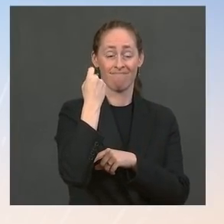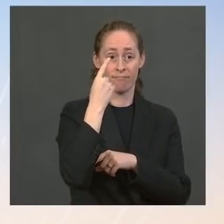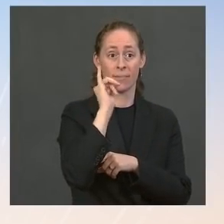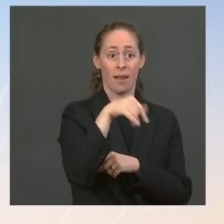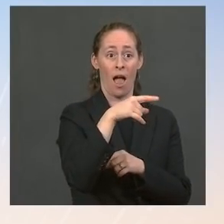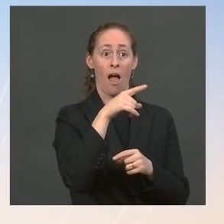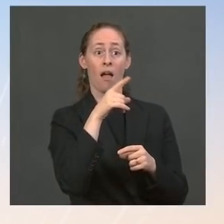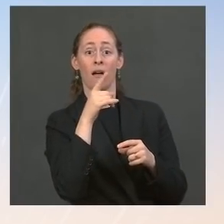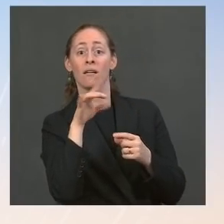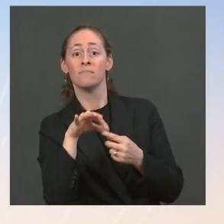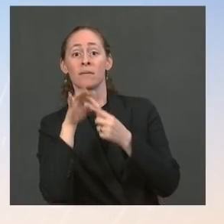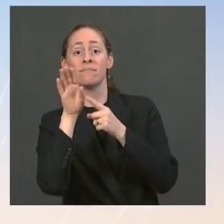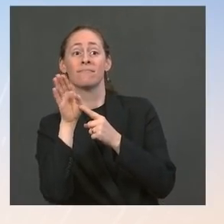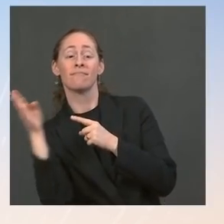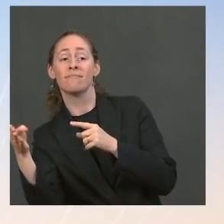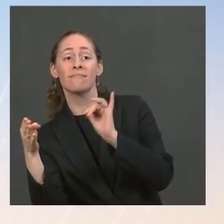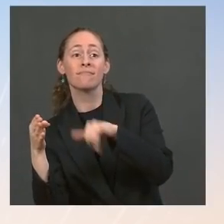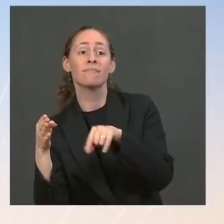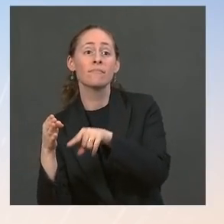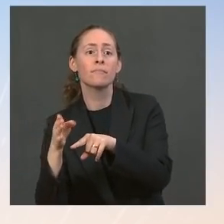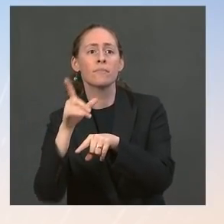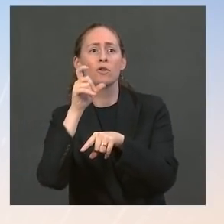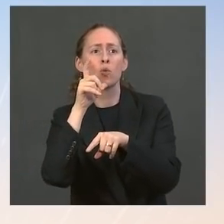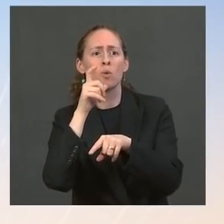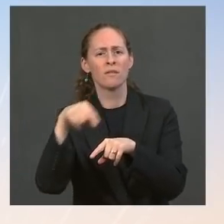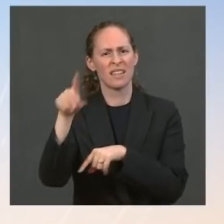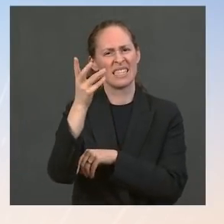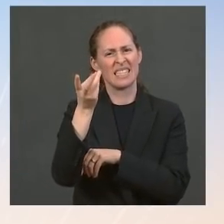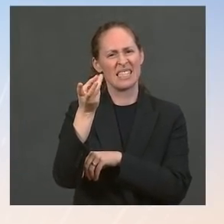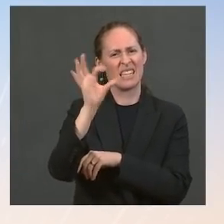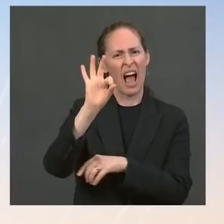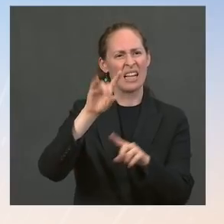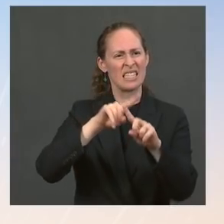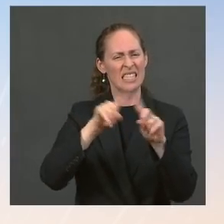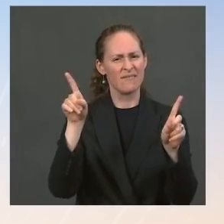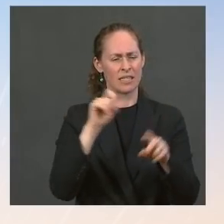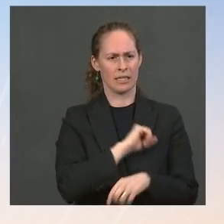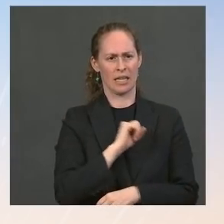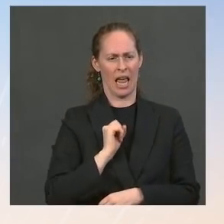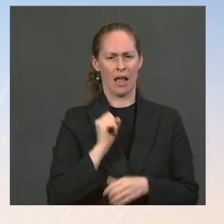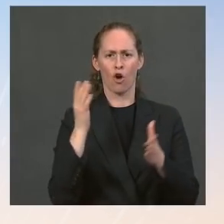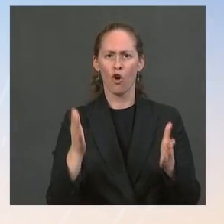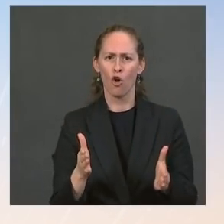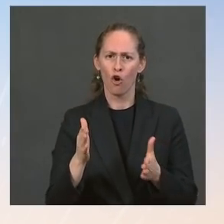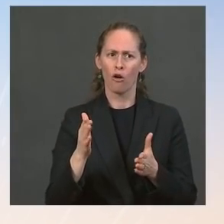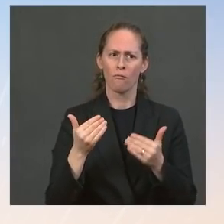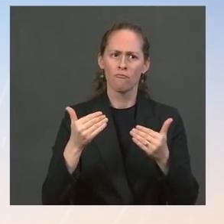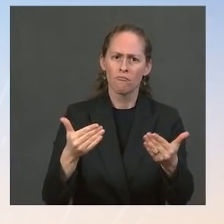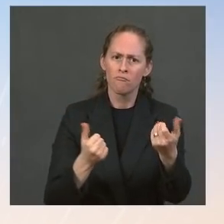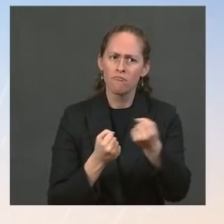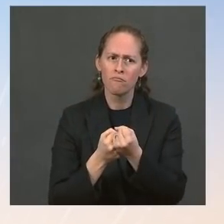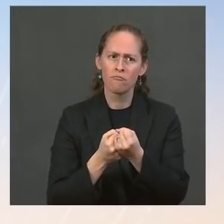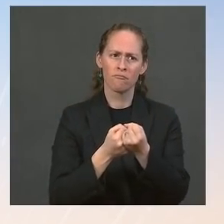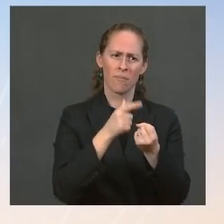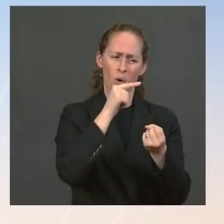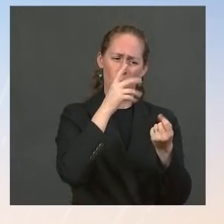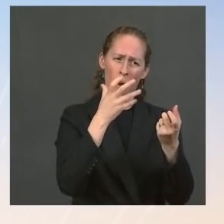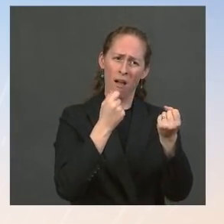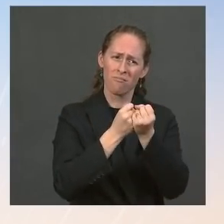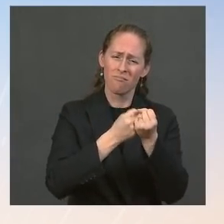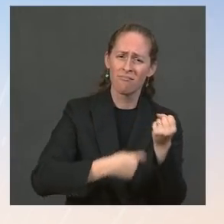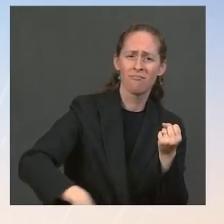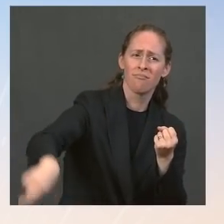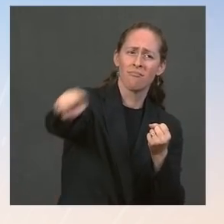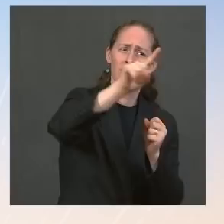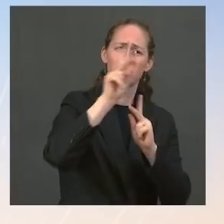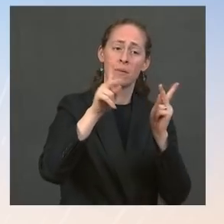69 senators. So I think if you're asking about trust or whether people are delivering for the American people, you should direct it at Kevin McCarthy. Go